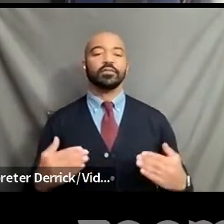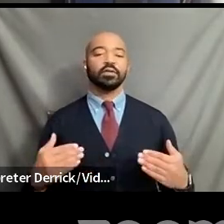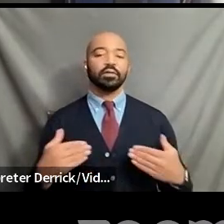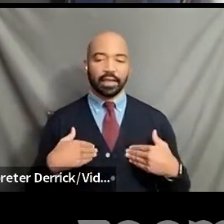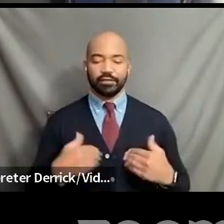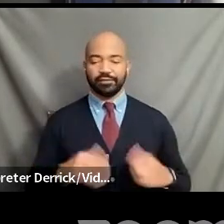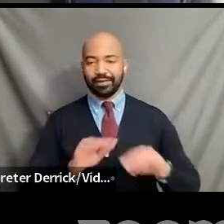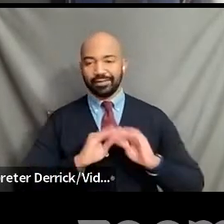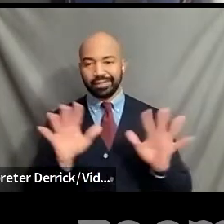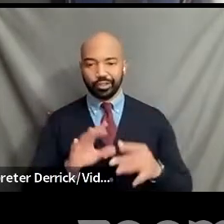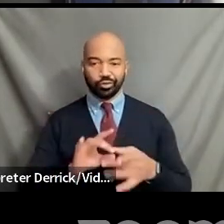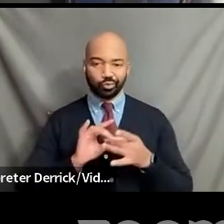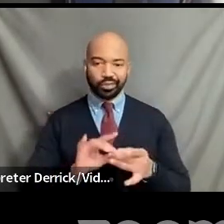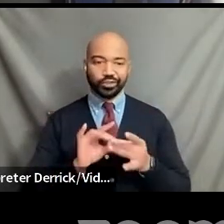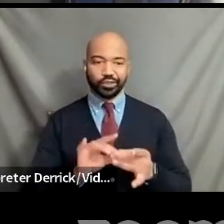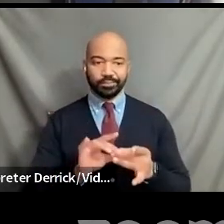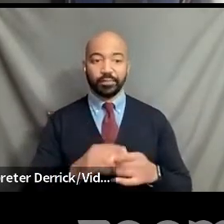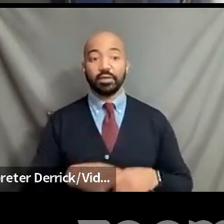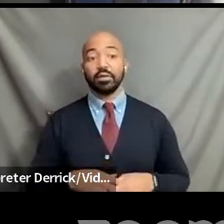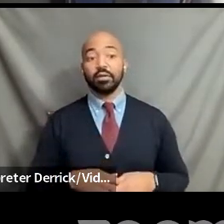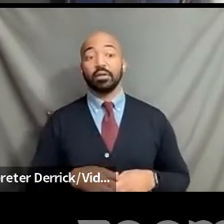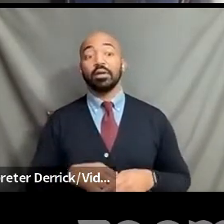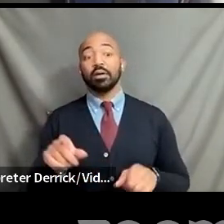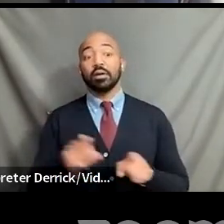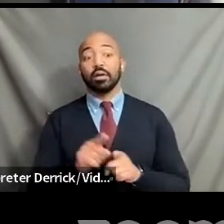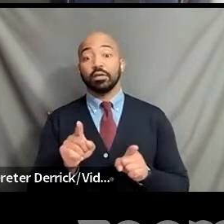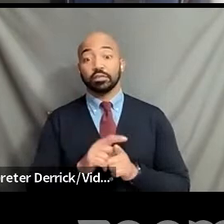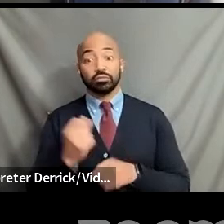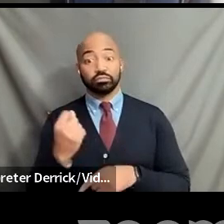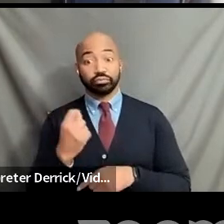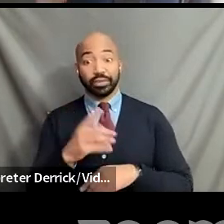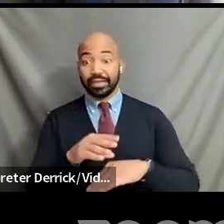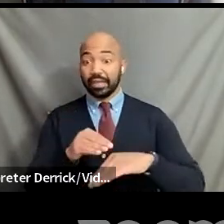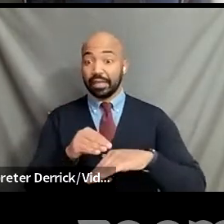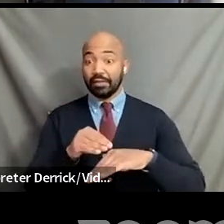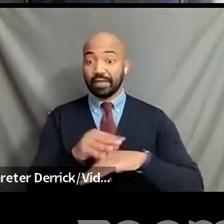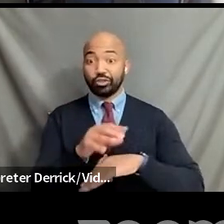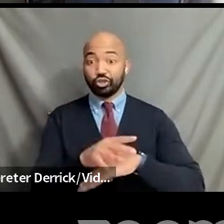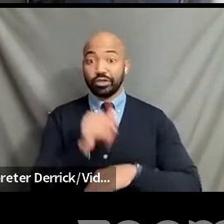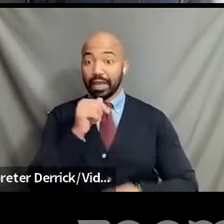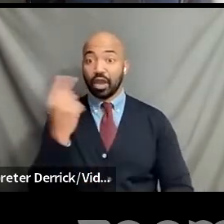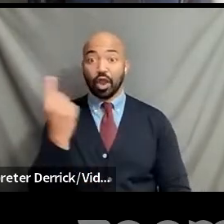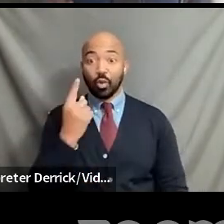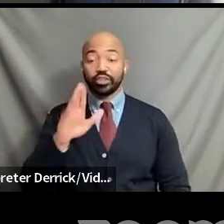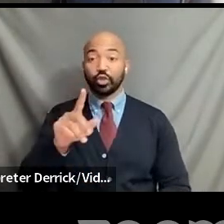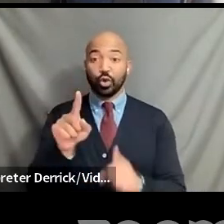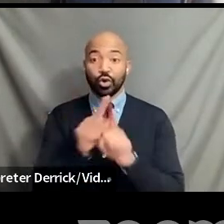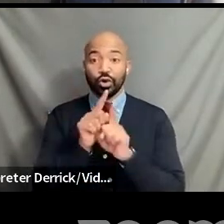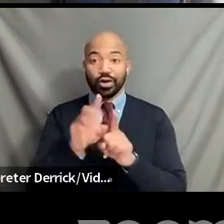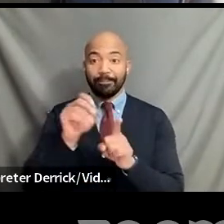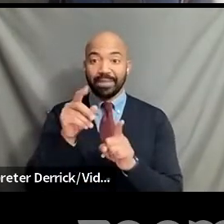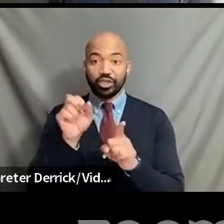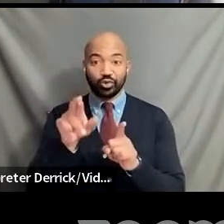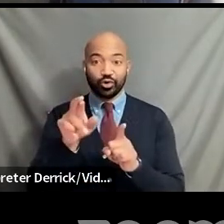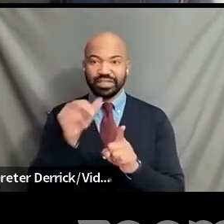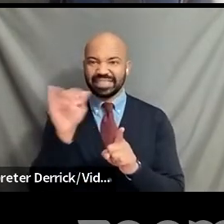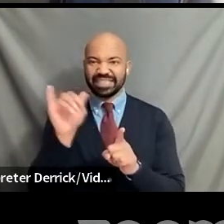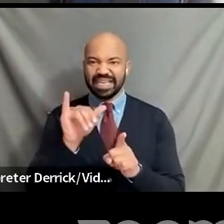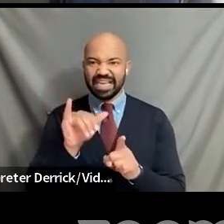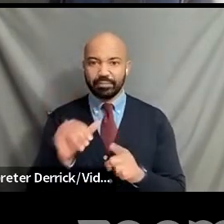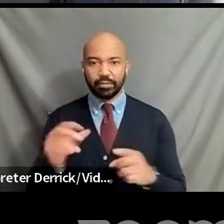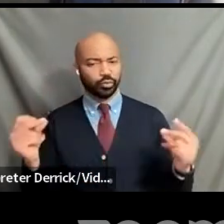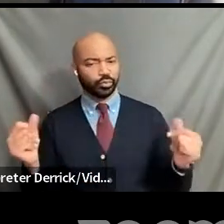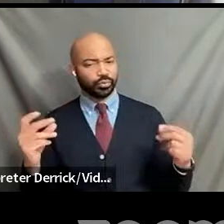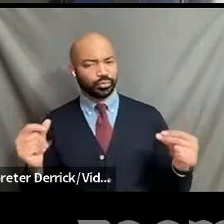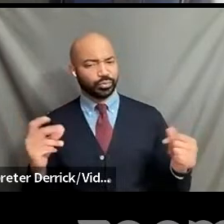acknowledge that your advisor is not always your mentor, and that those are two different things. Because a mentor is someone who's going